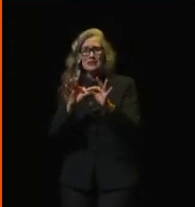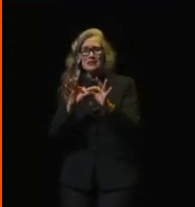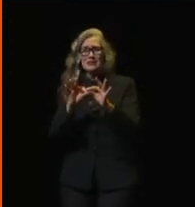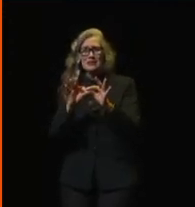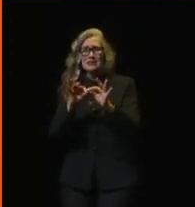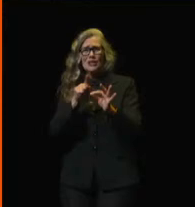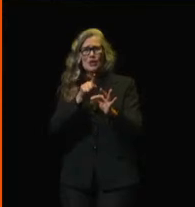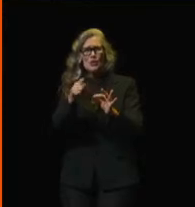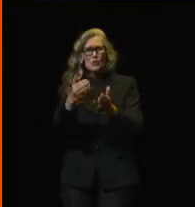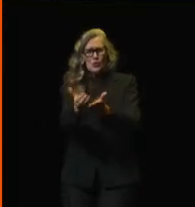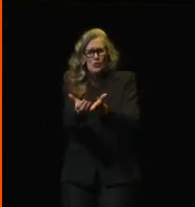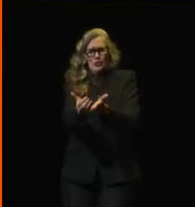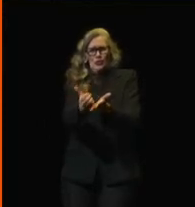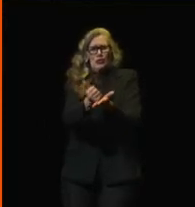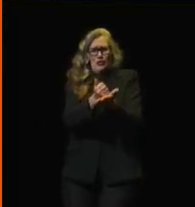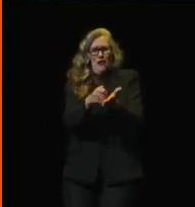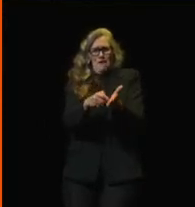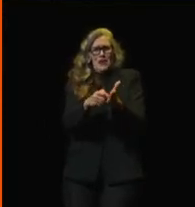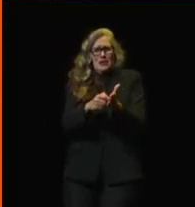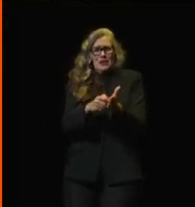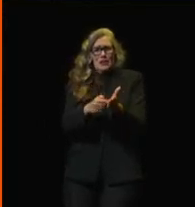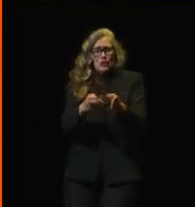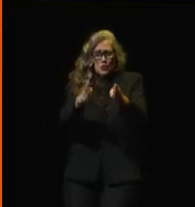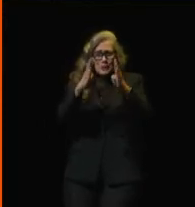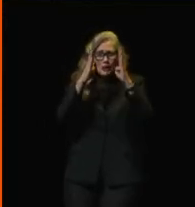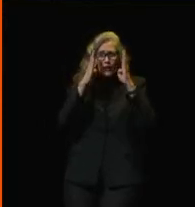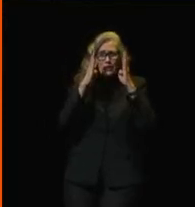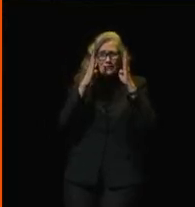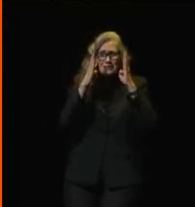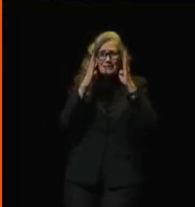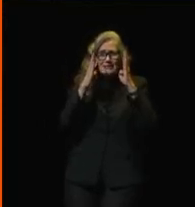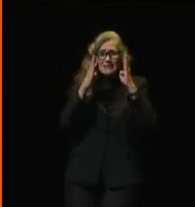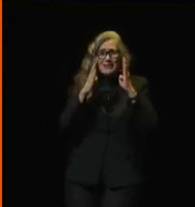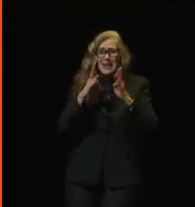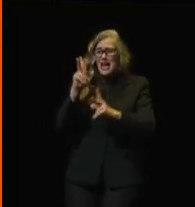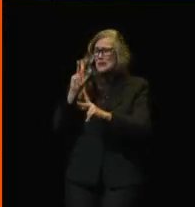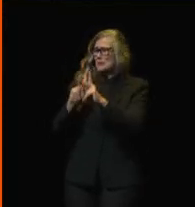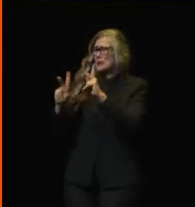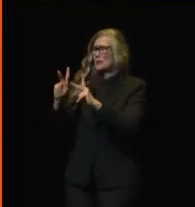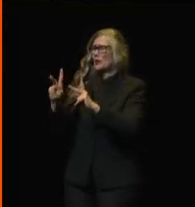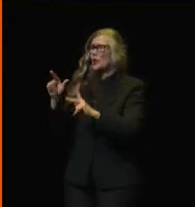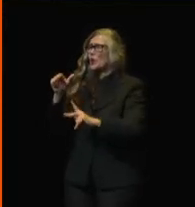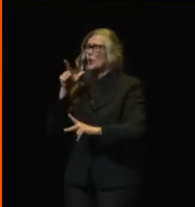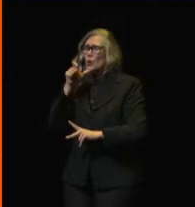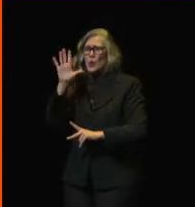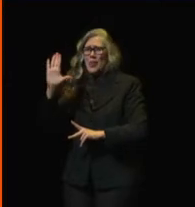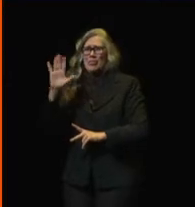most. Ady's only religion was democracy.